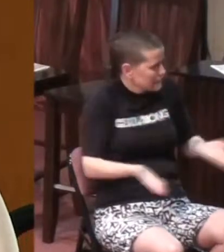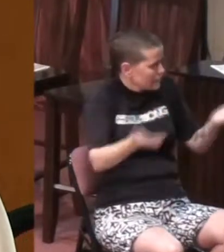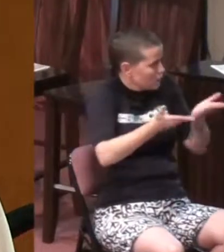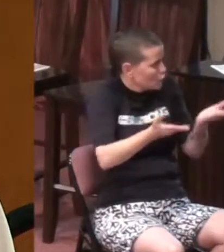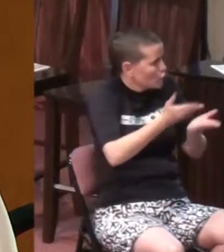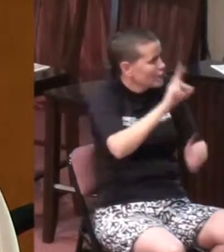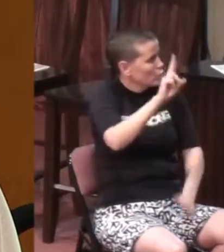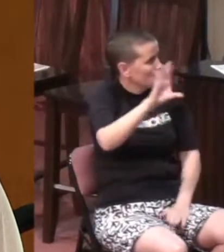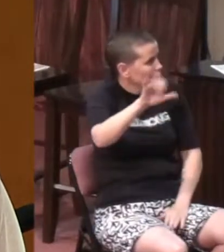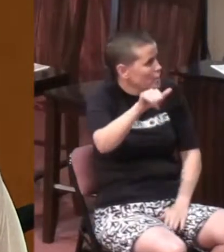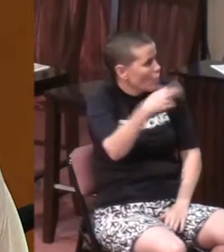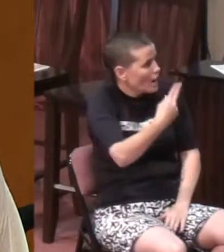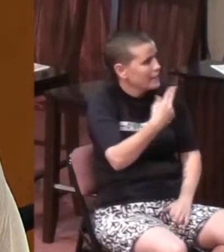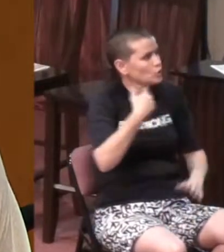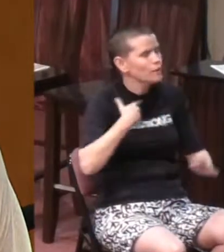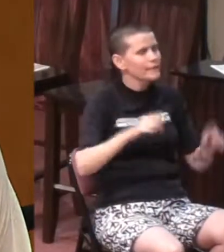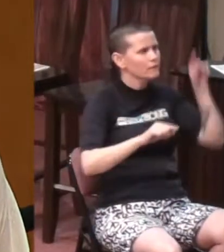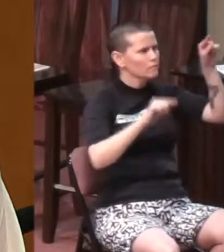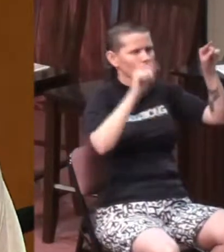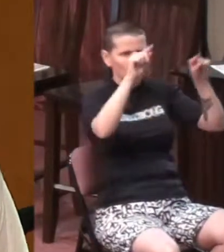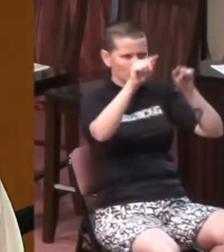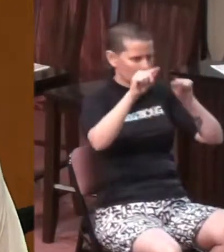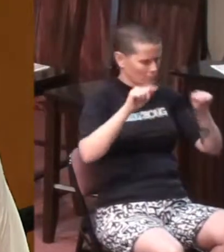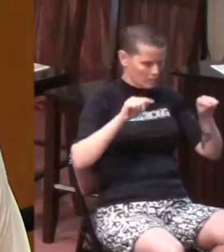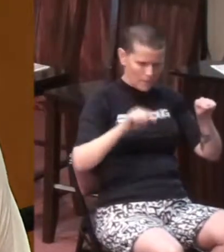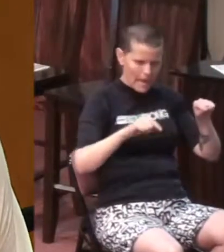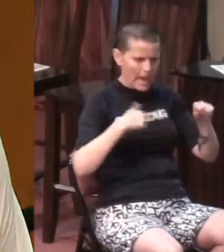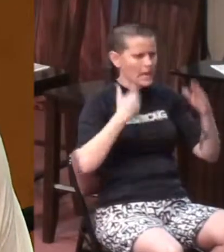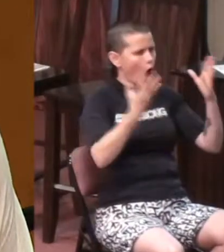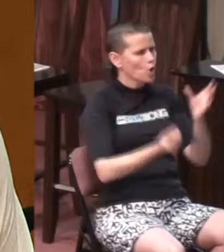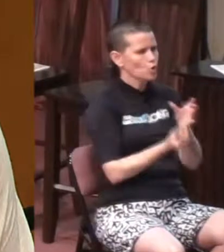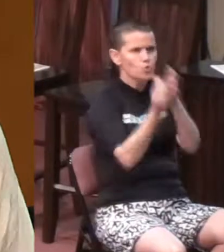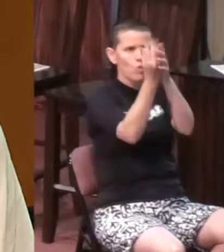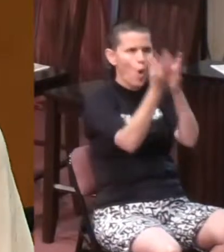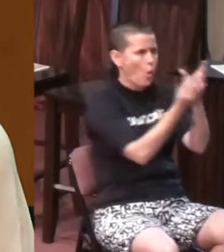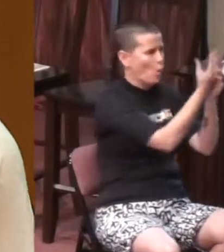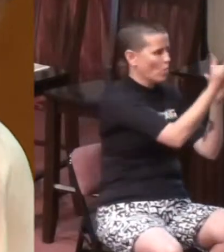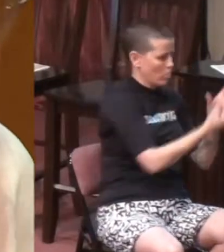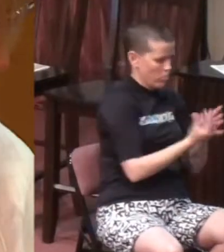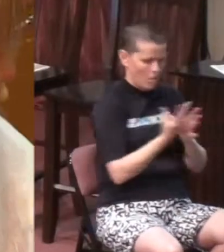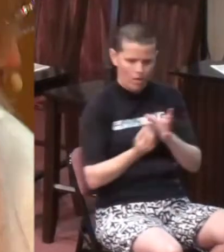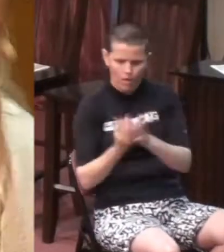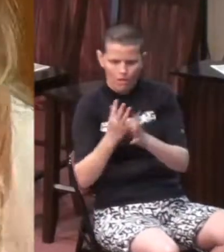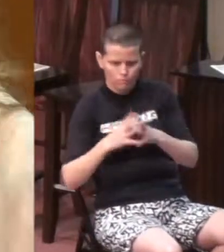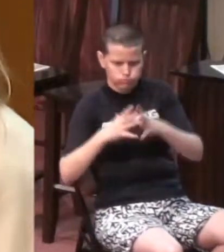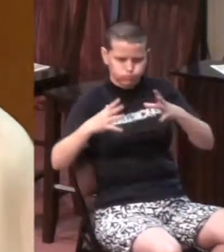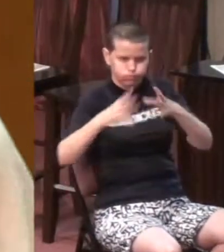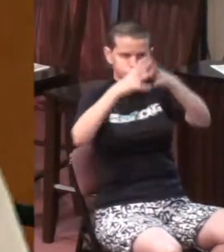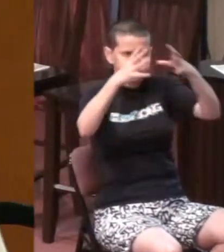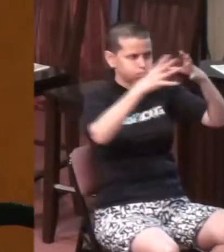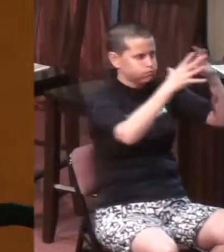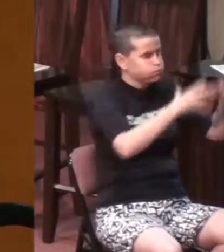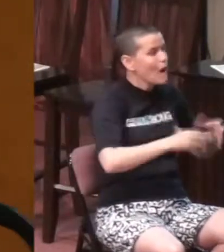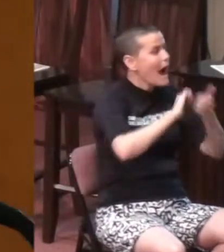discern what is our next right step in growth. And we can support each other on that journey. So there's been something kind of been on